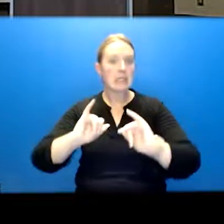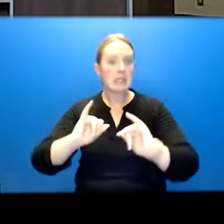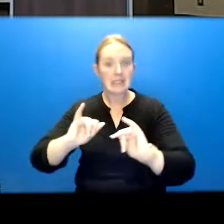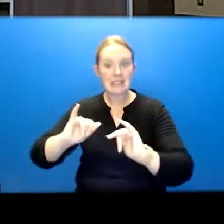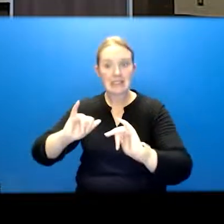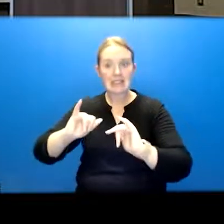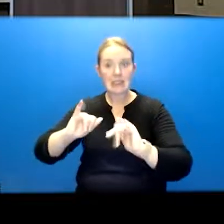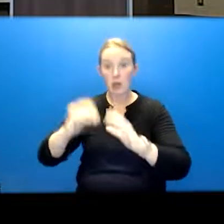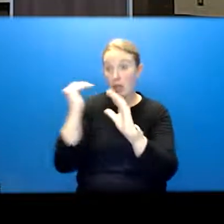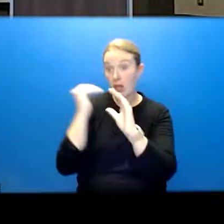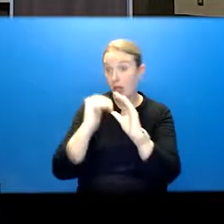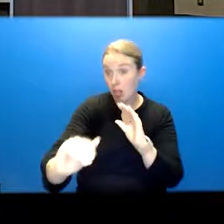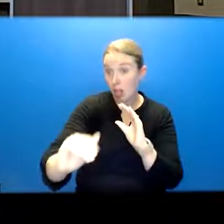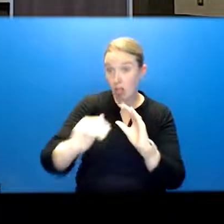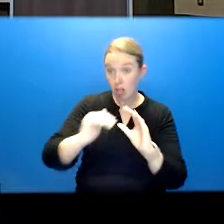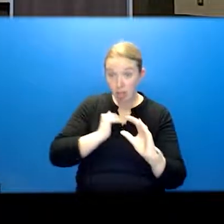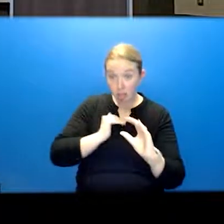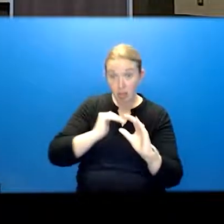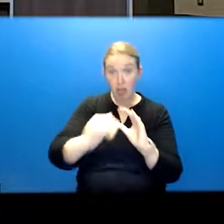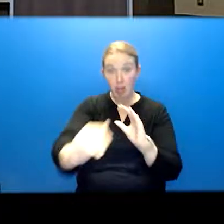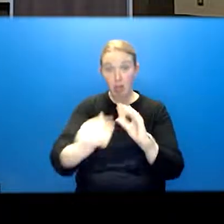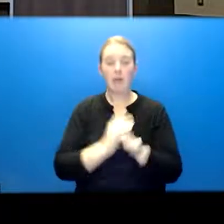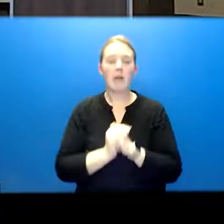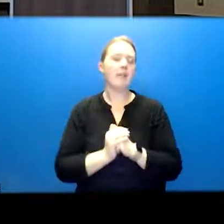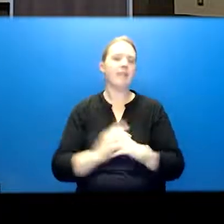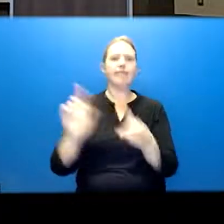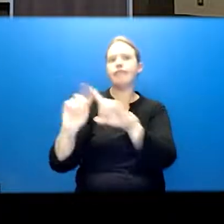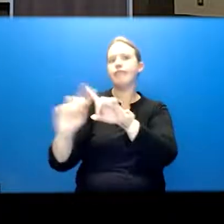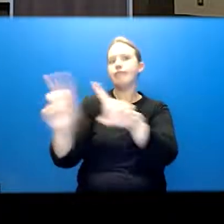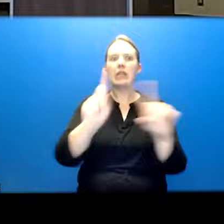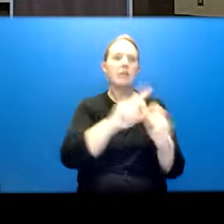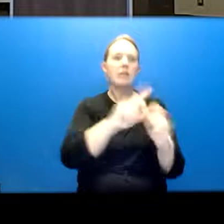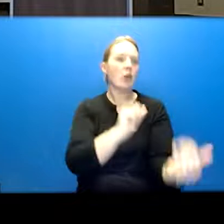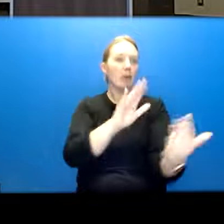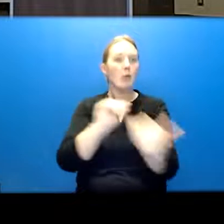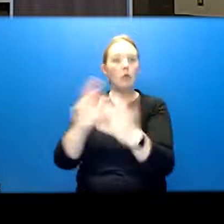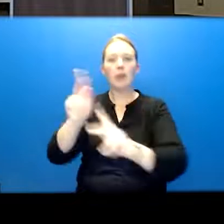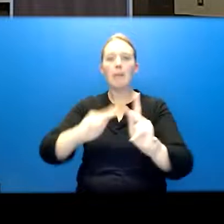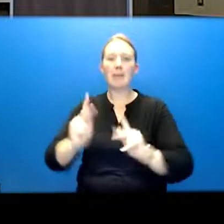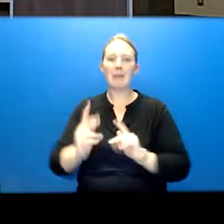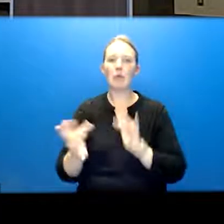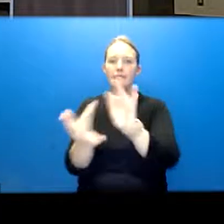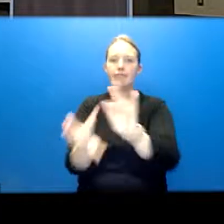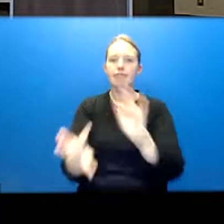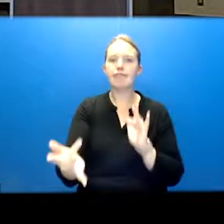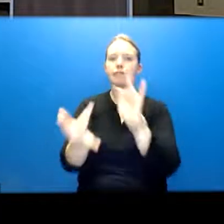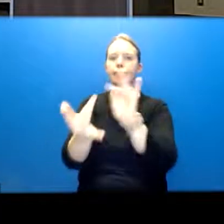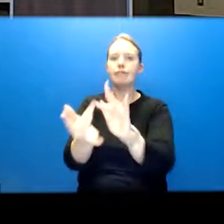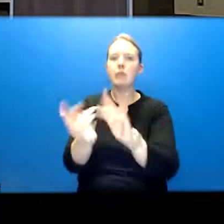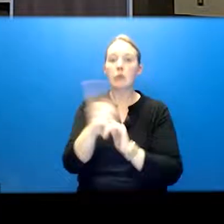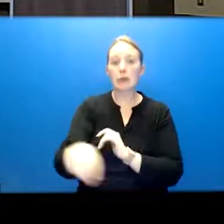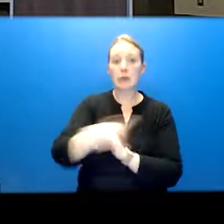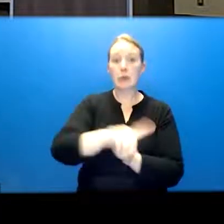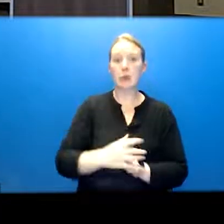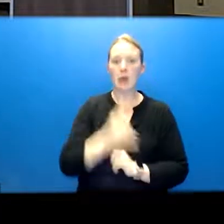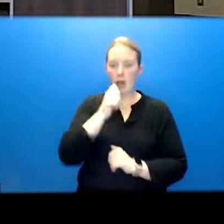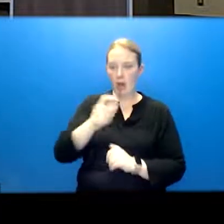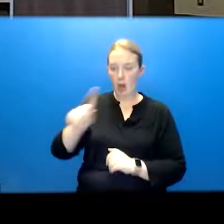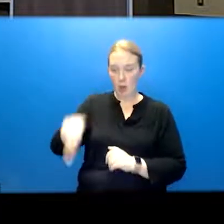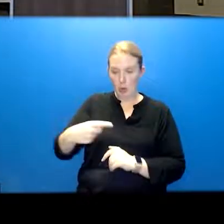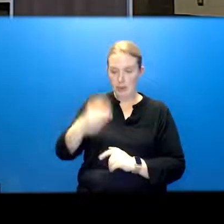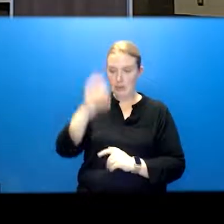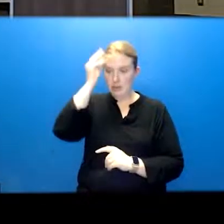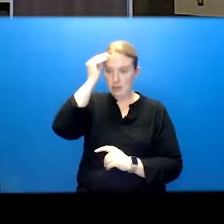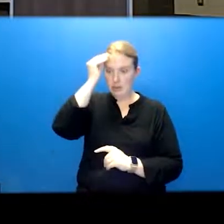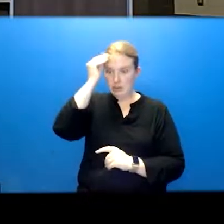contacting you by email? And so you're thinking about these multiple different ways that individuals can contact you, and not just holding on to whether